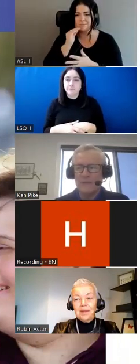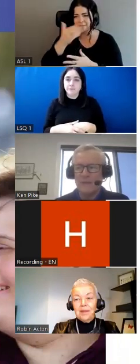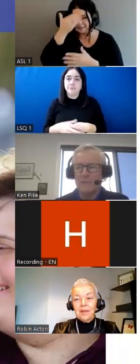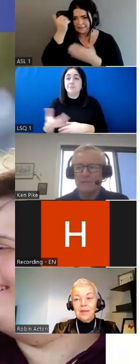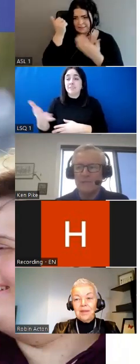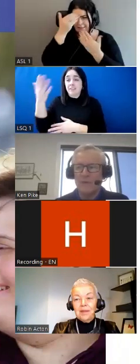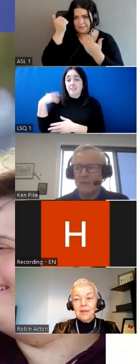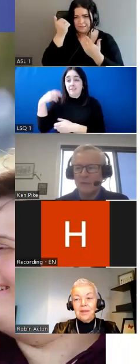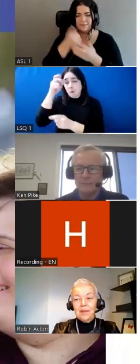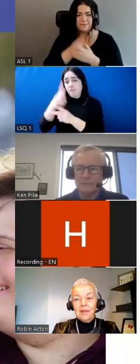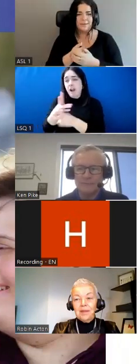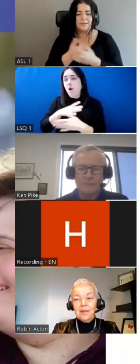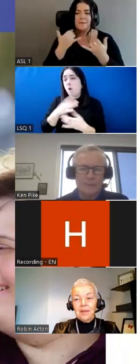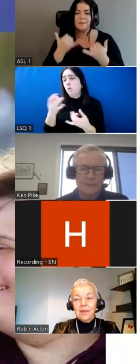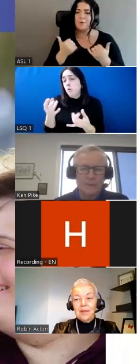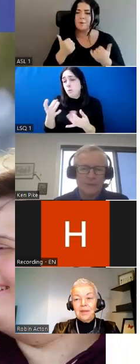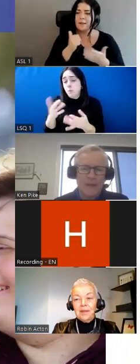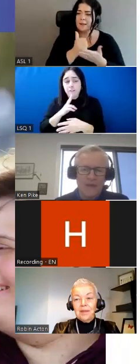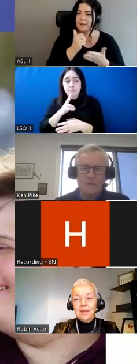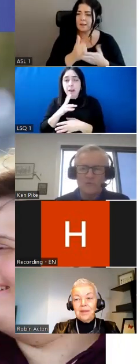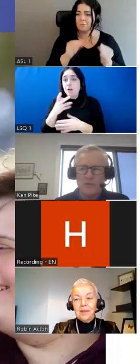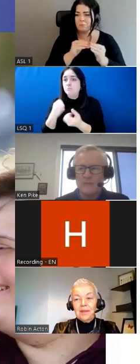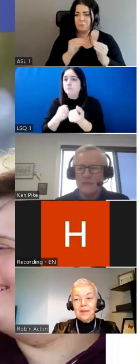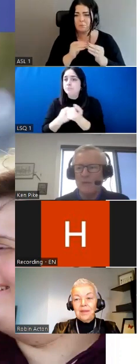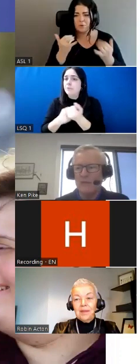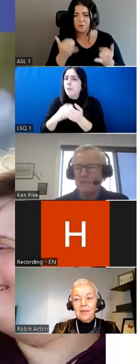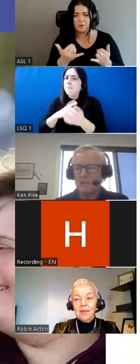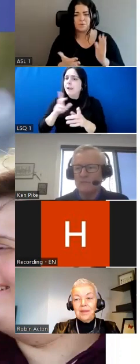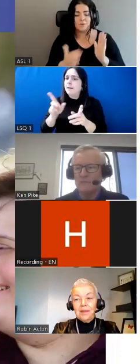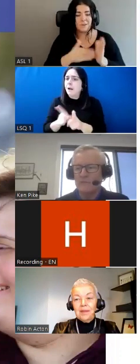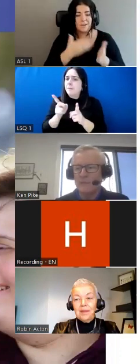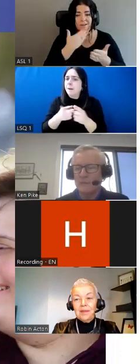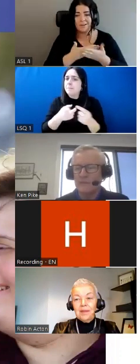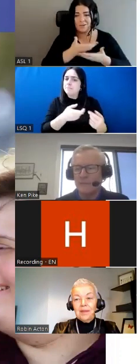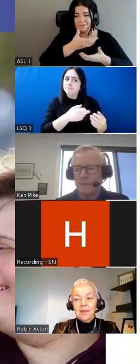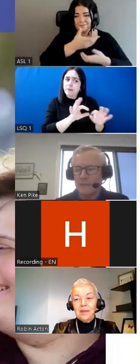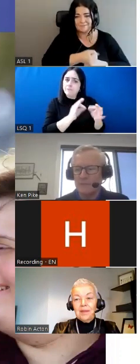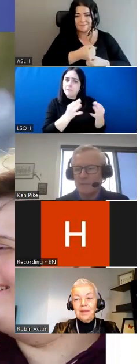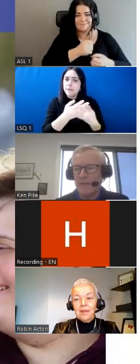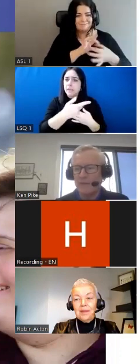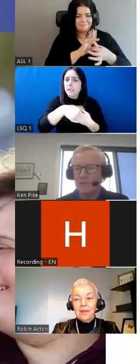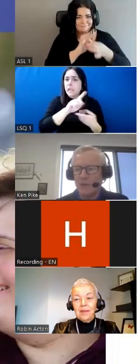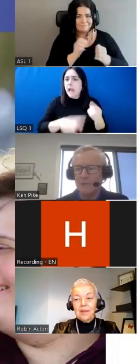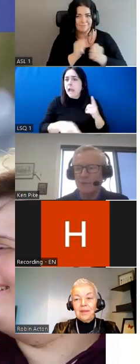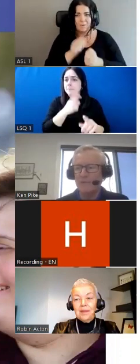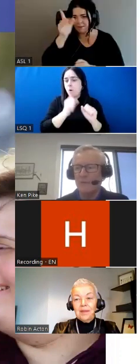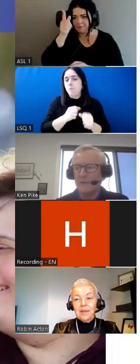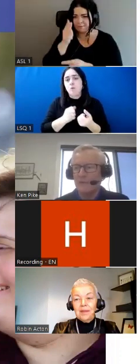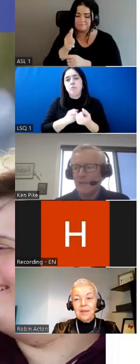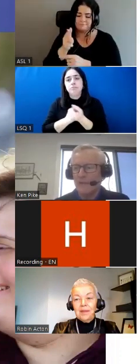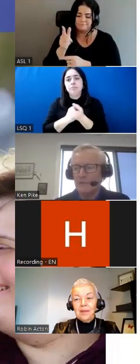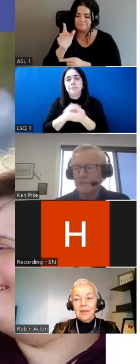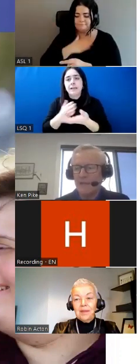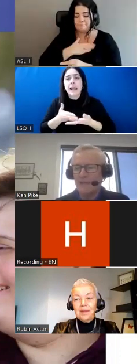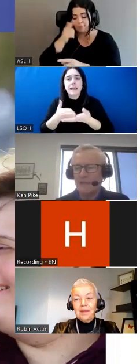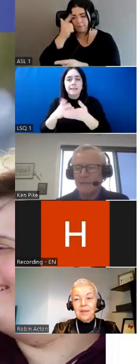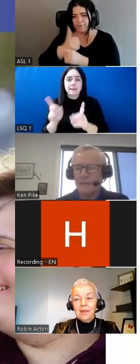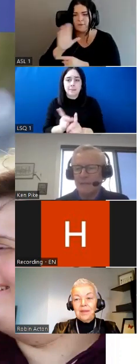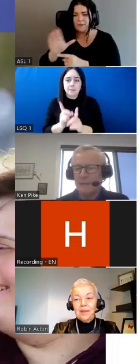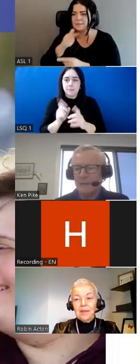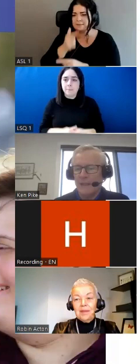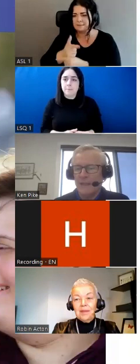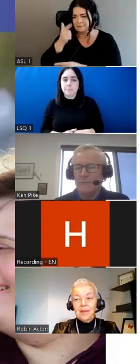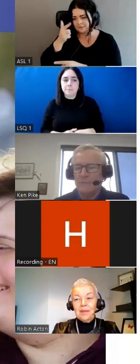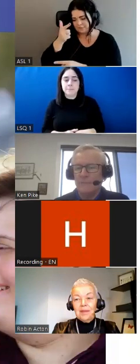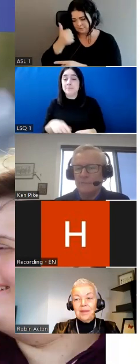provide this help informally. And having trusting relationships with his siblings provided John with the understanding that